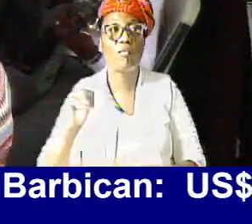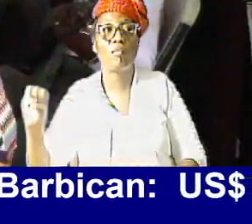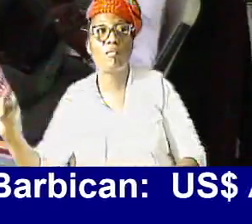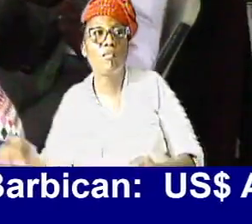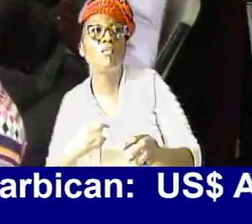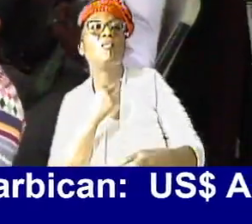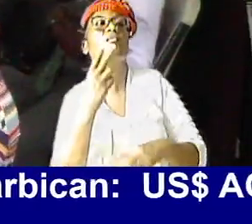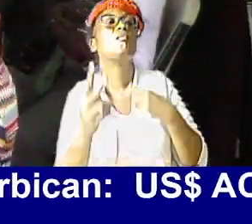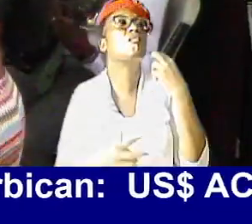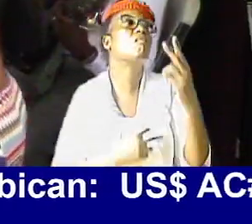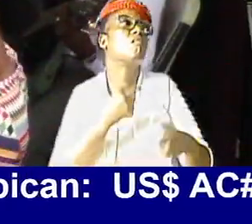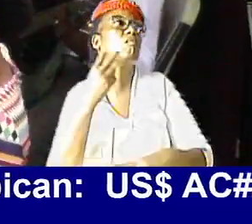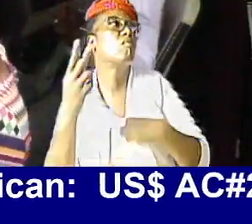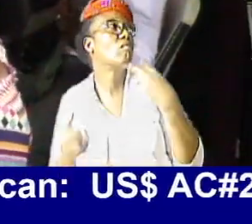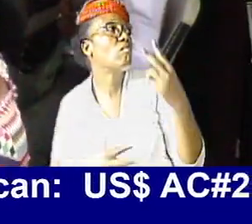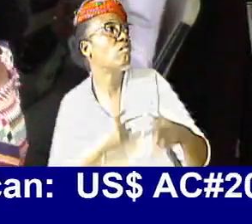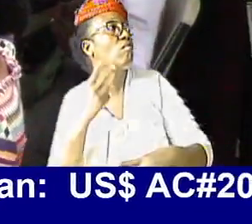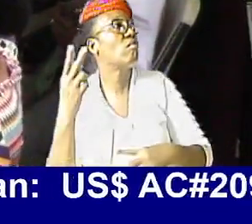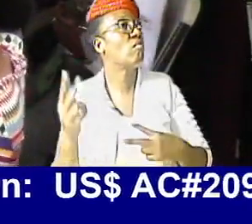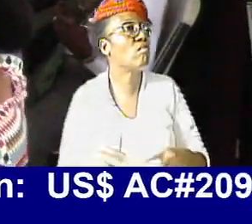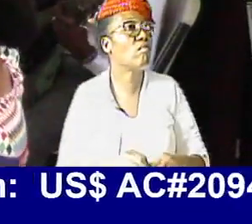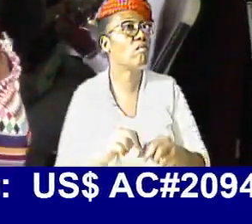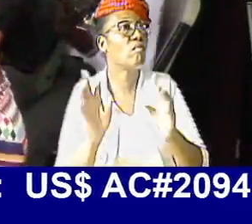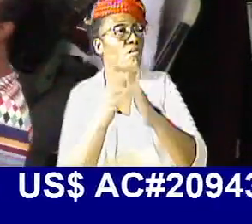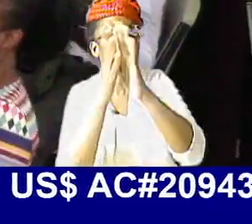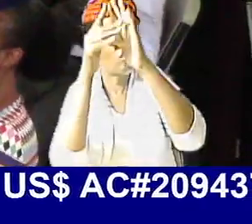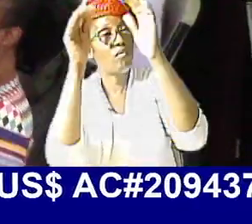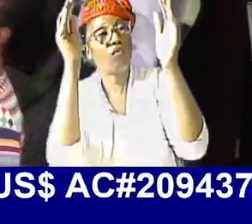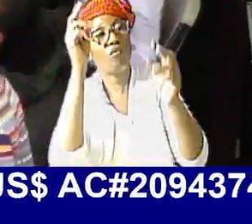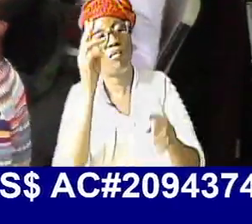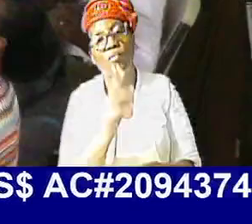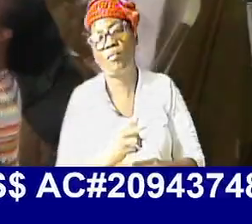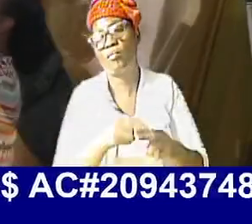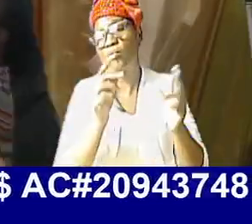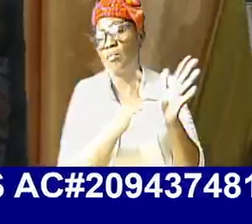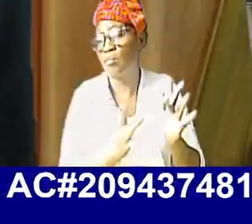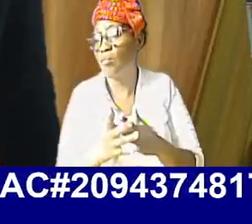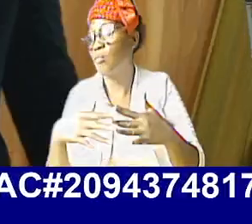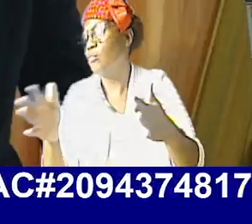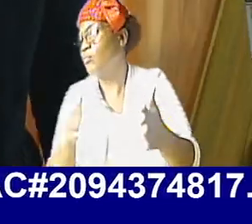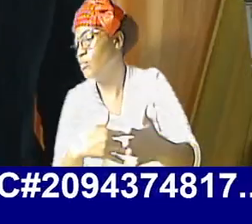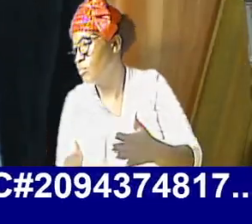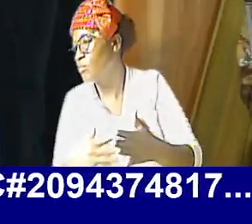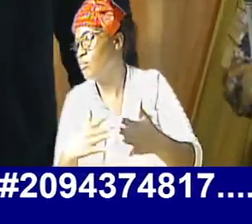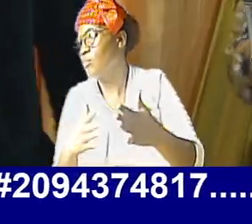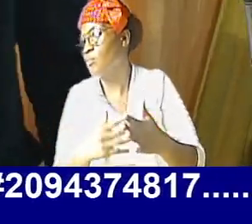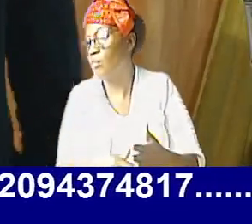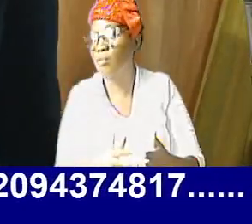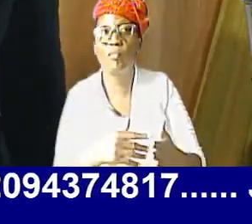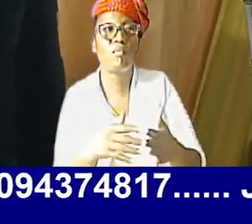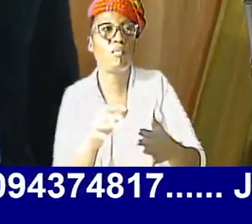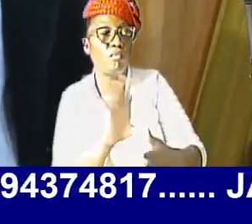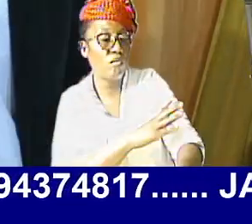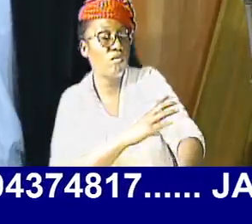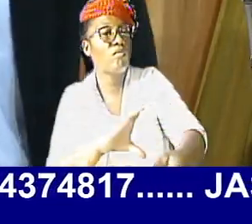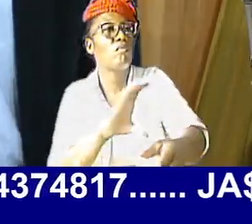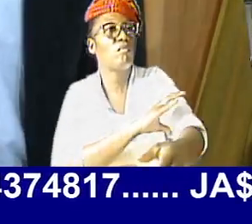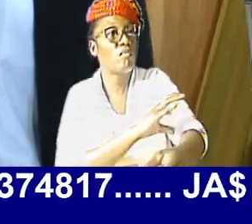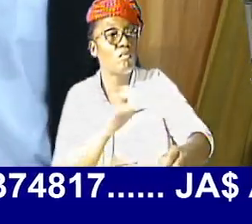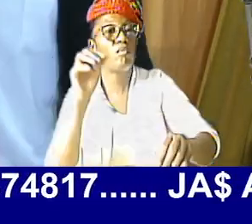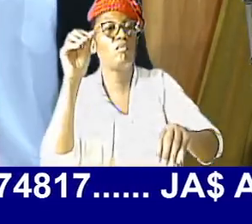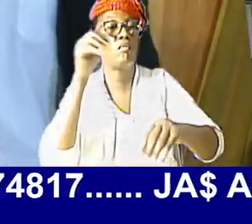million voices praise the name of Jesus, singing in God's choir in